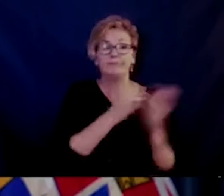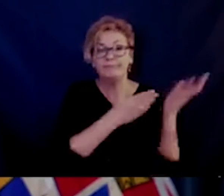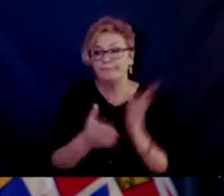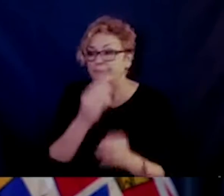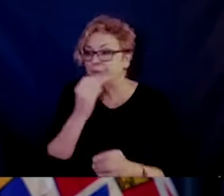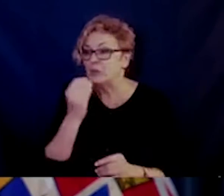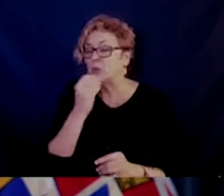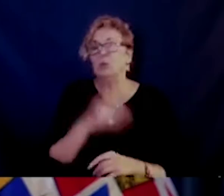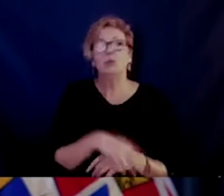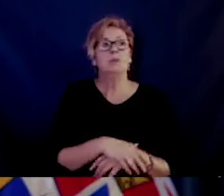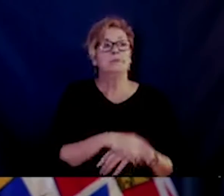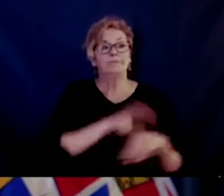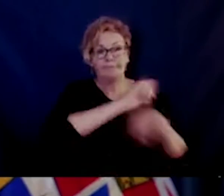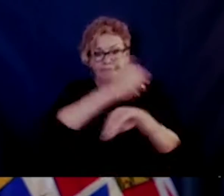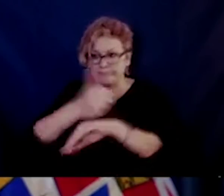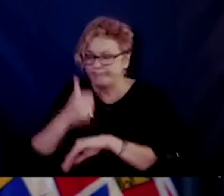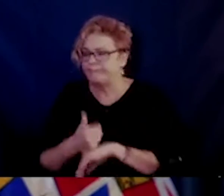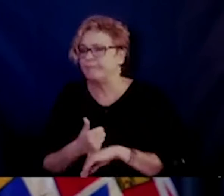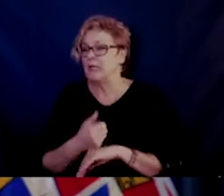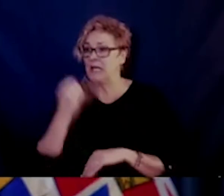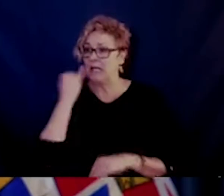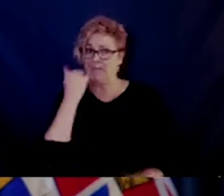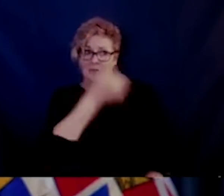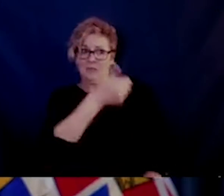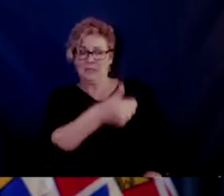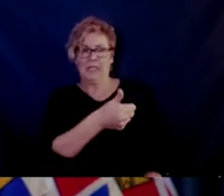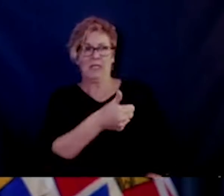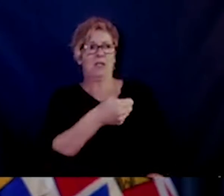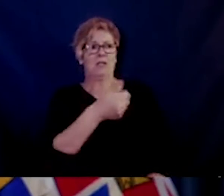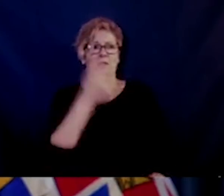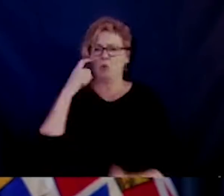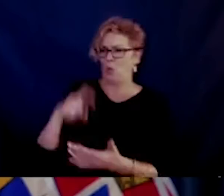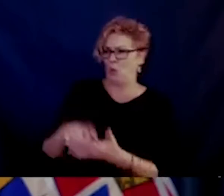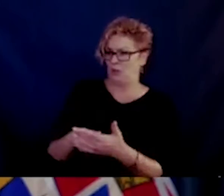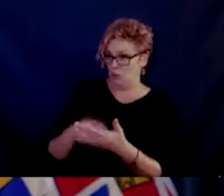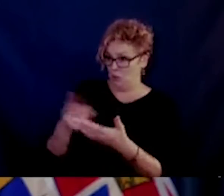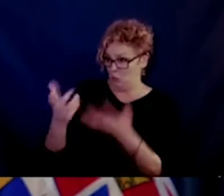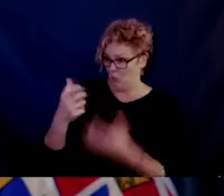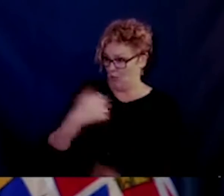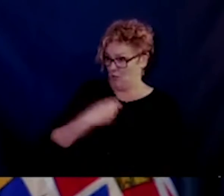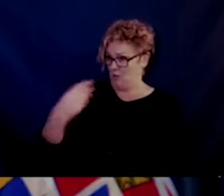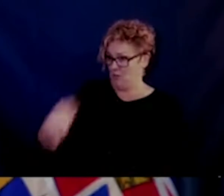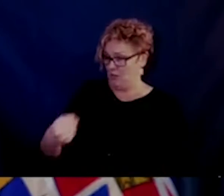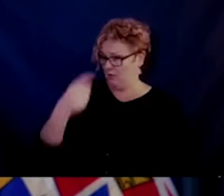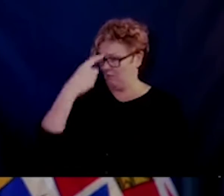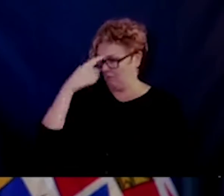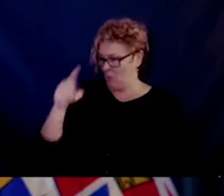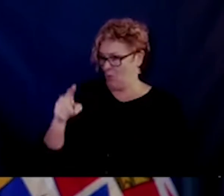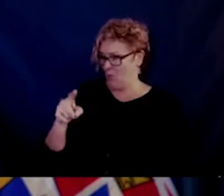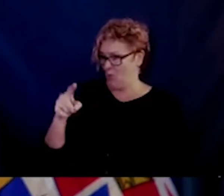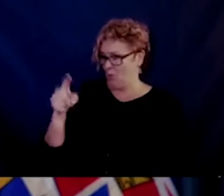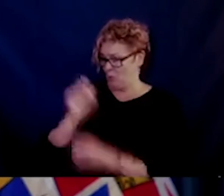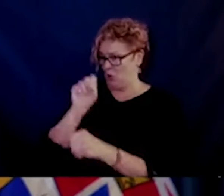do that, so I think it's both of us. We need to recognize that these safety plans are there because they work, and they